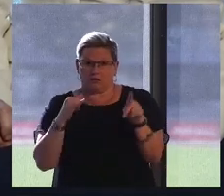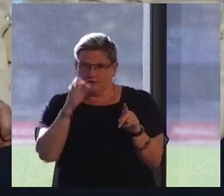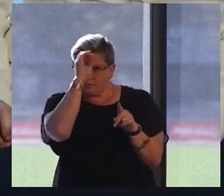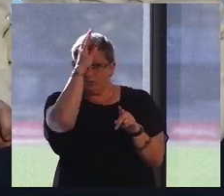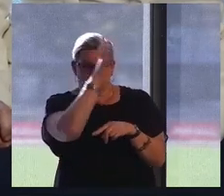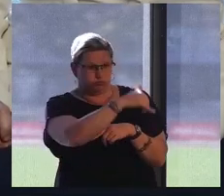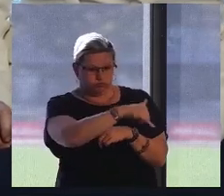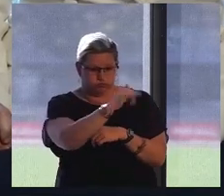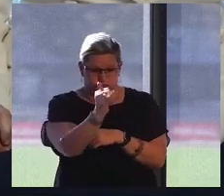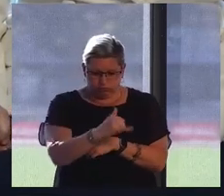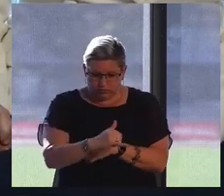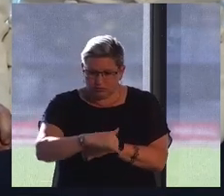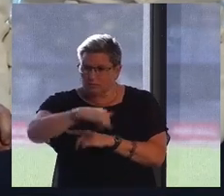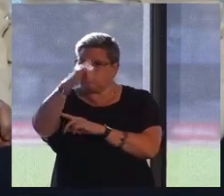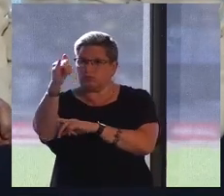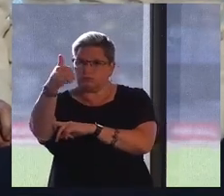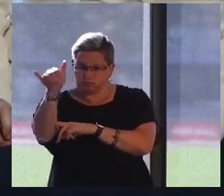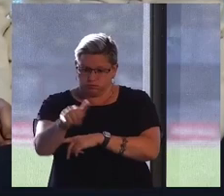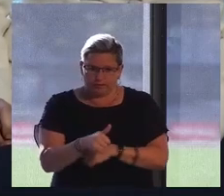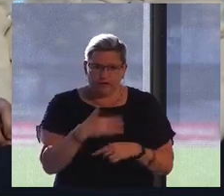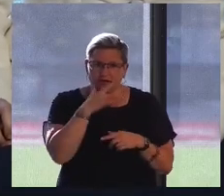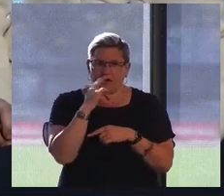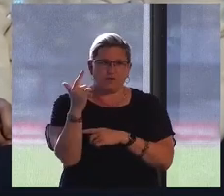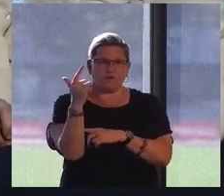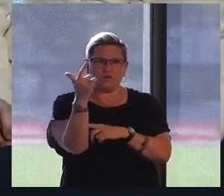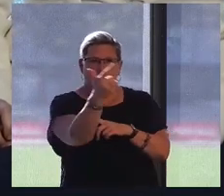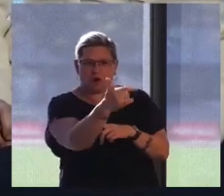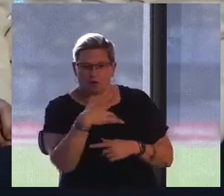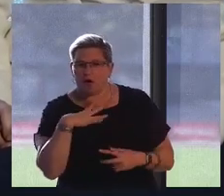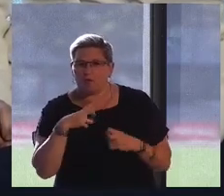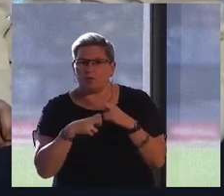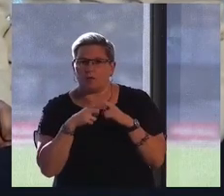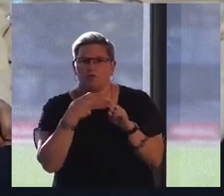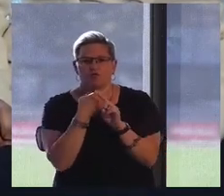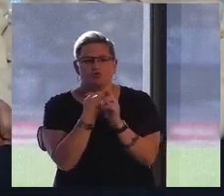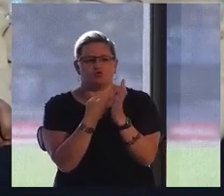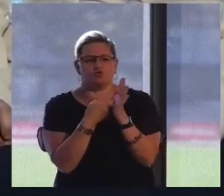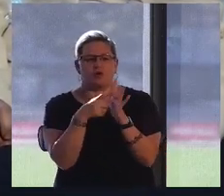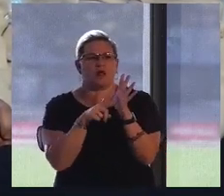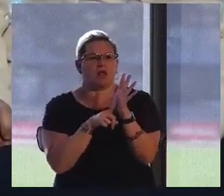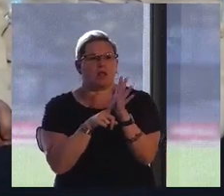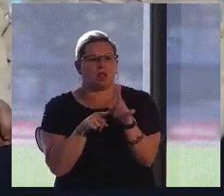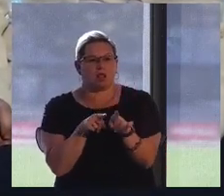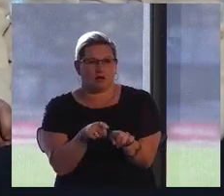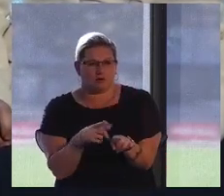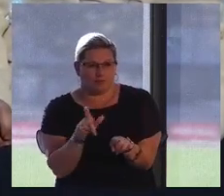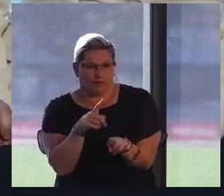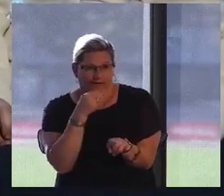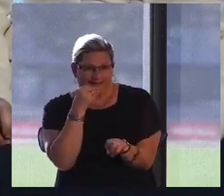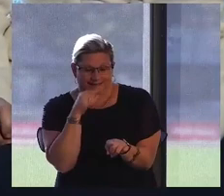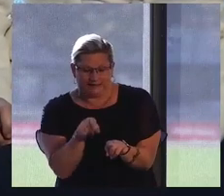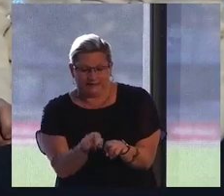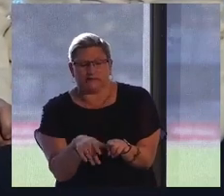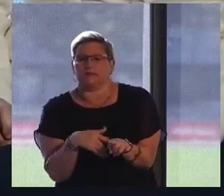to monitor them because of the krill situation. And we're going to start hearing more and more about that. Equally, though, there